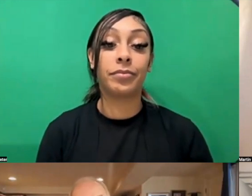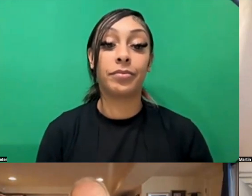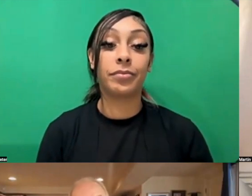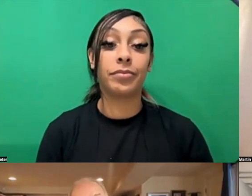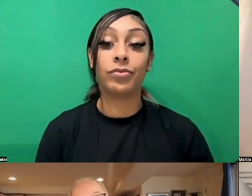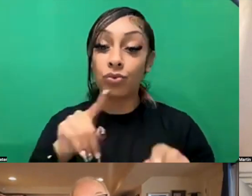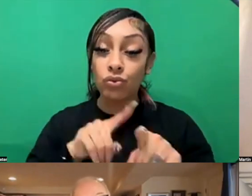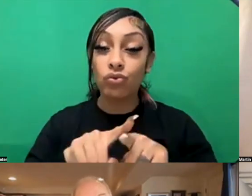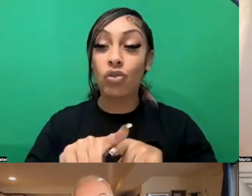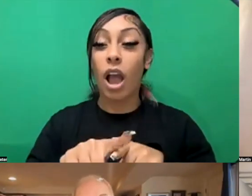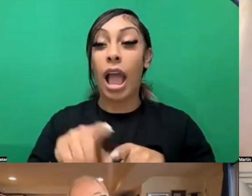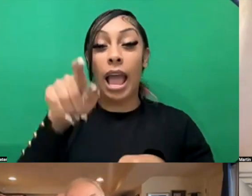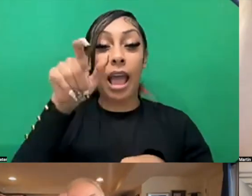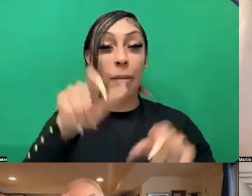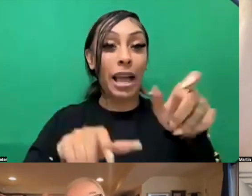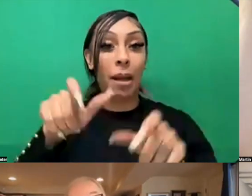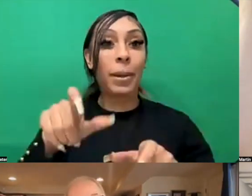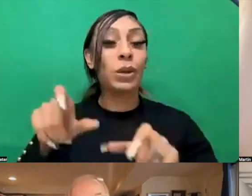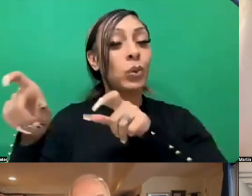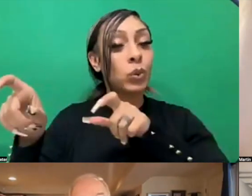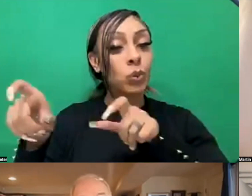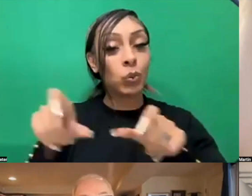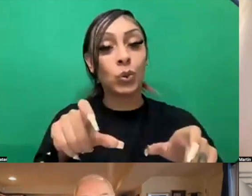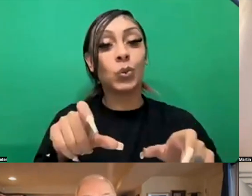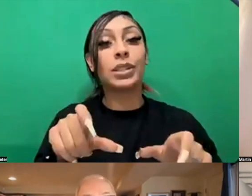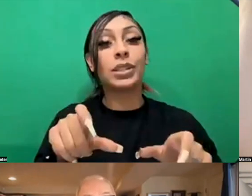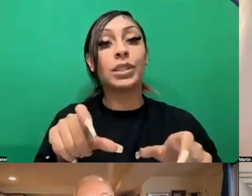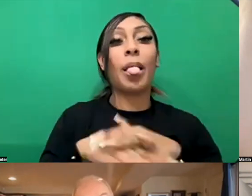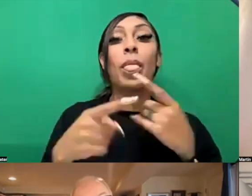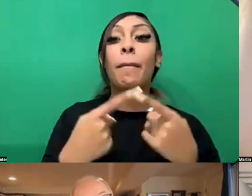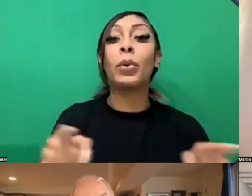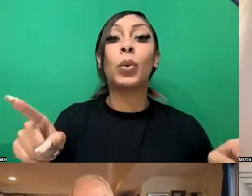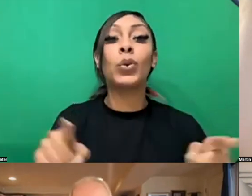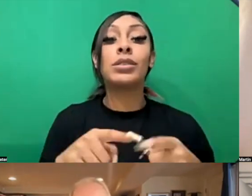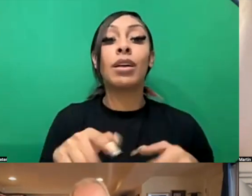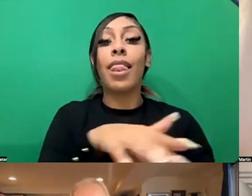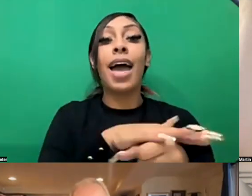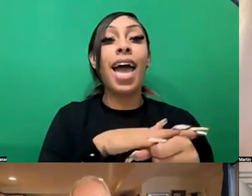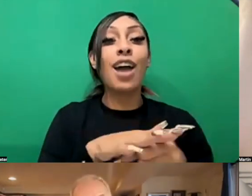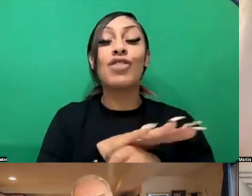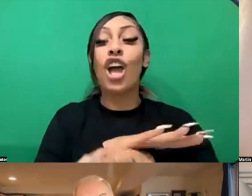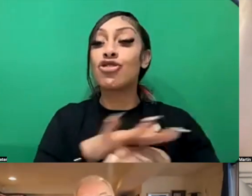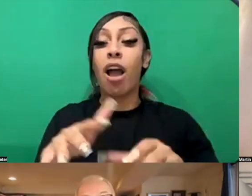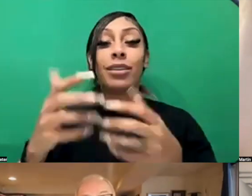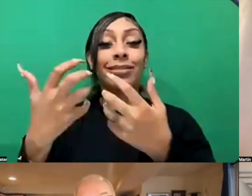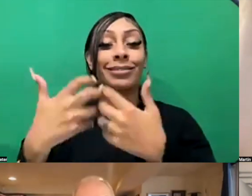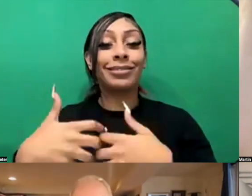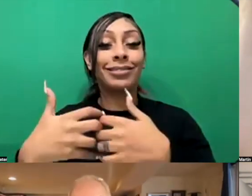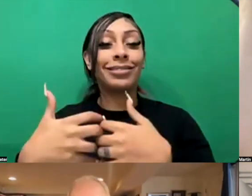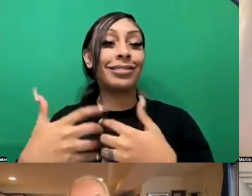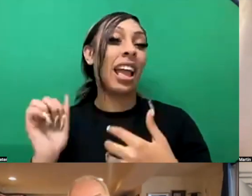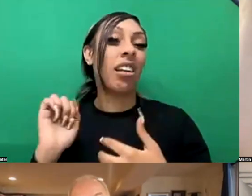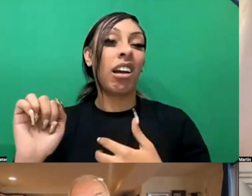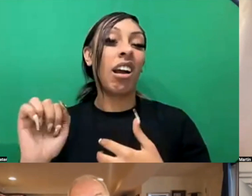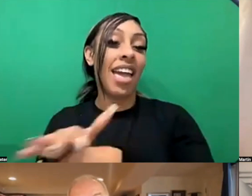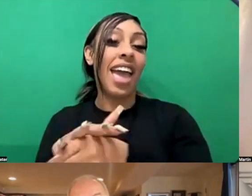people to stay in the musical domain and not into the technical domain. And so in that section on my recommended